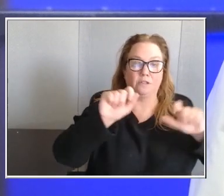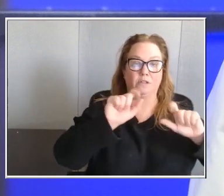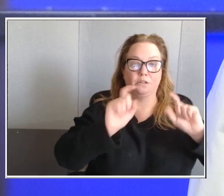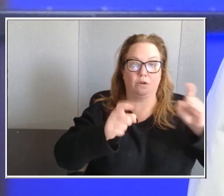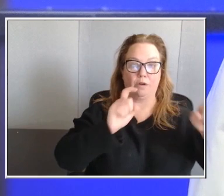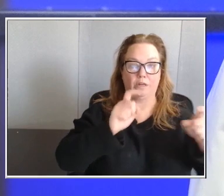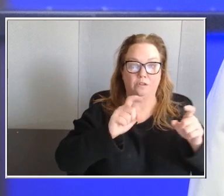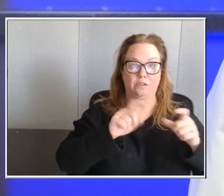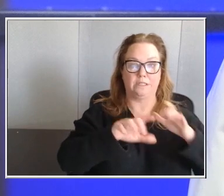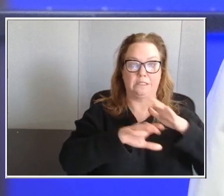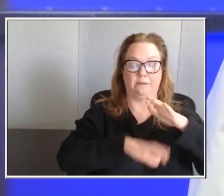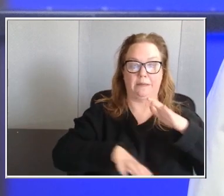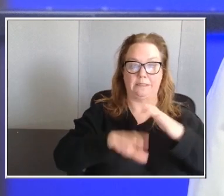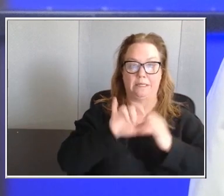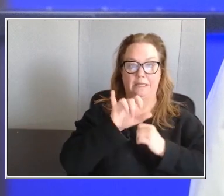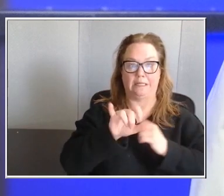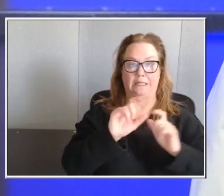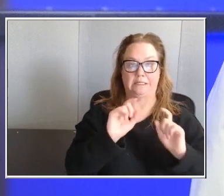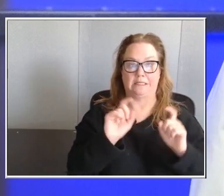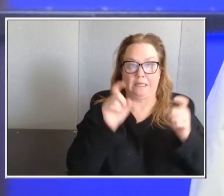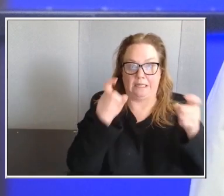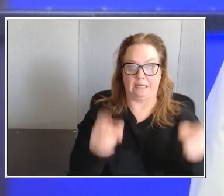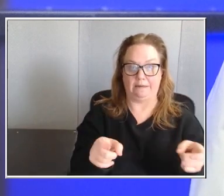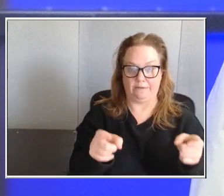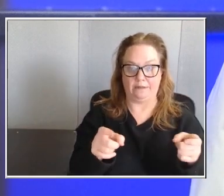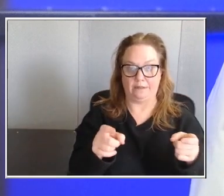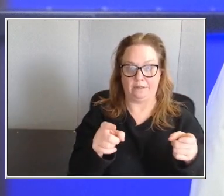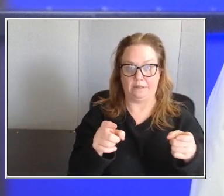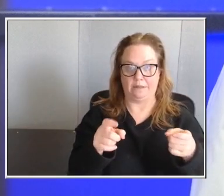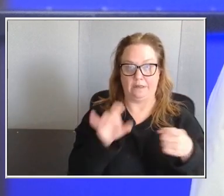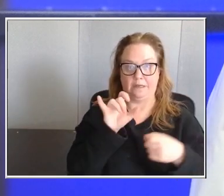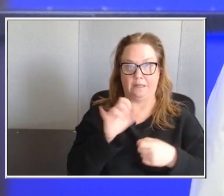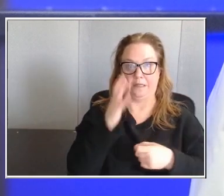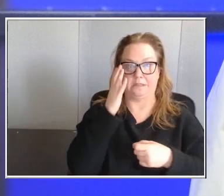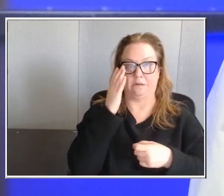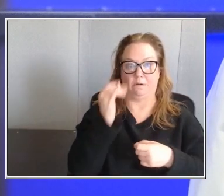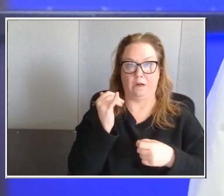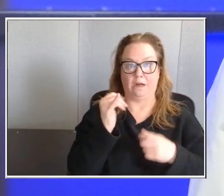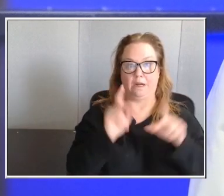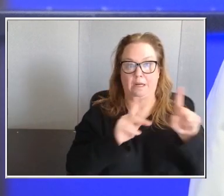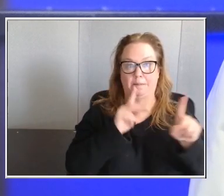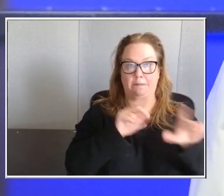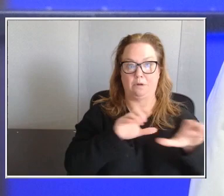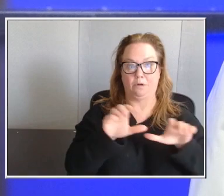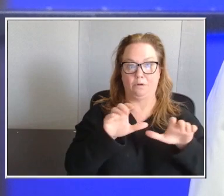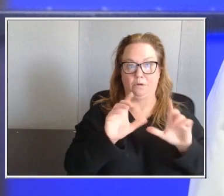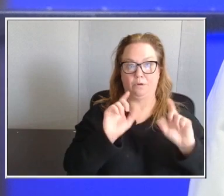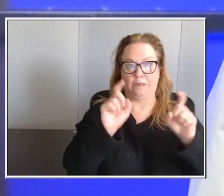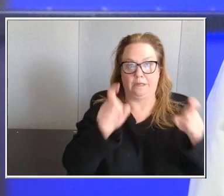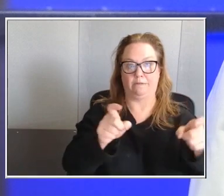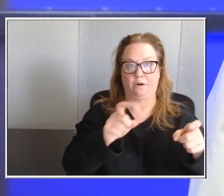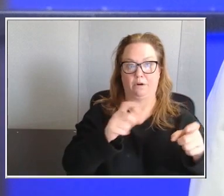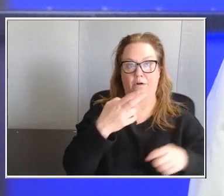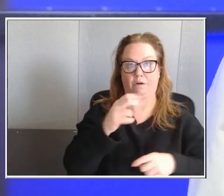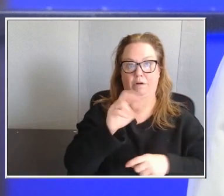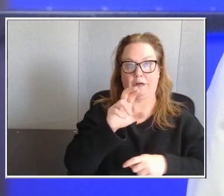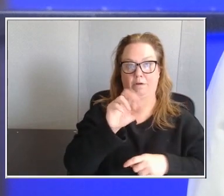basis, and that's the gift. And that's why folks that do give are true heroes and